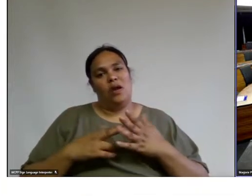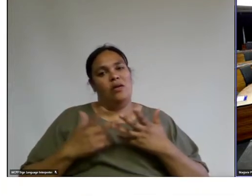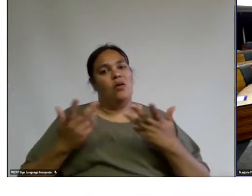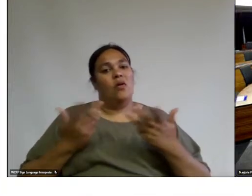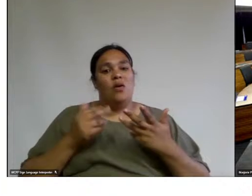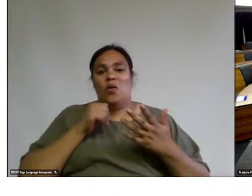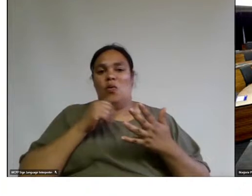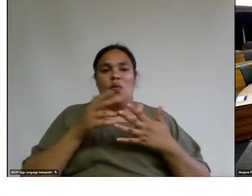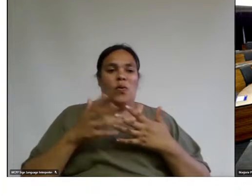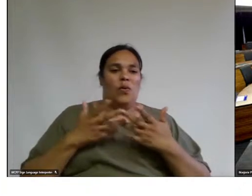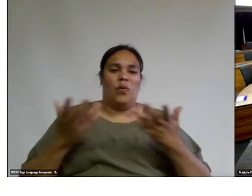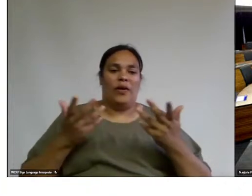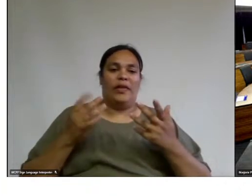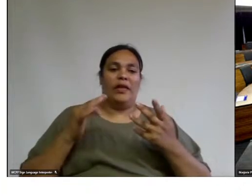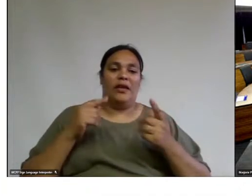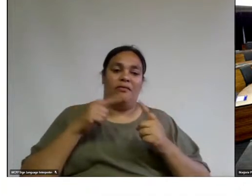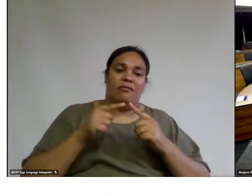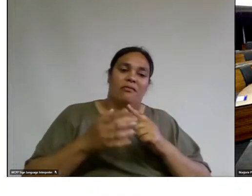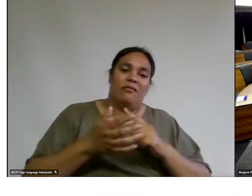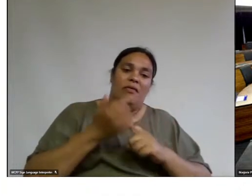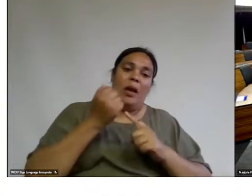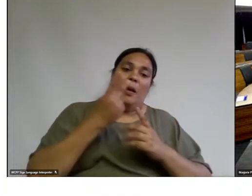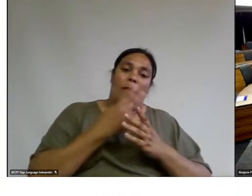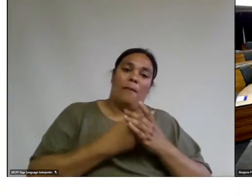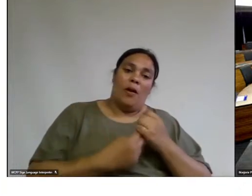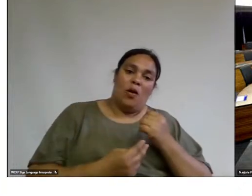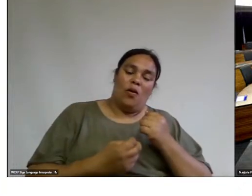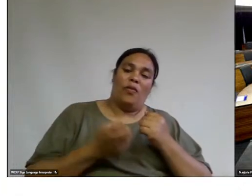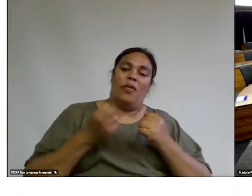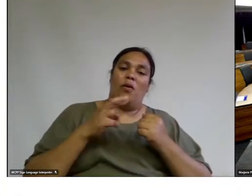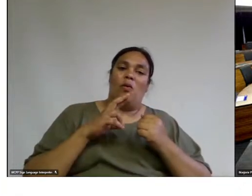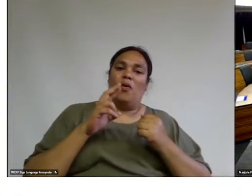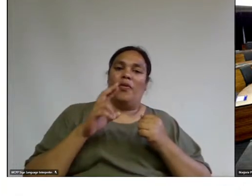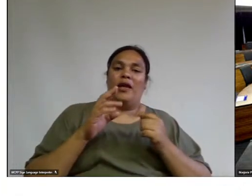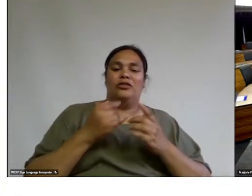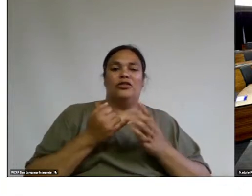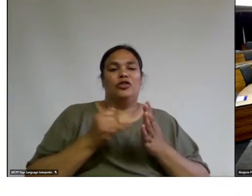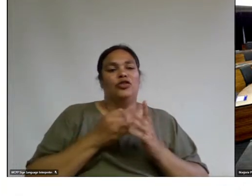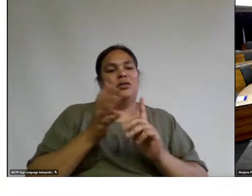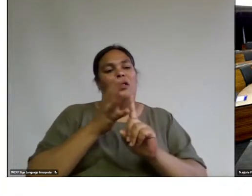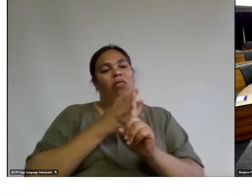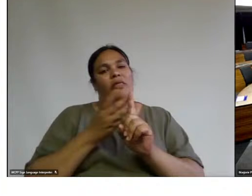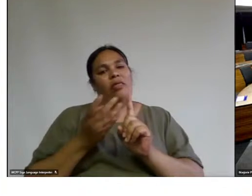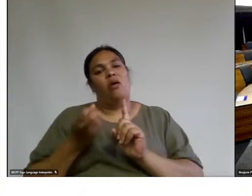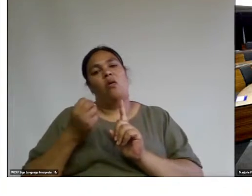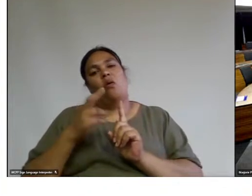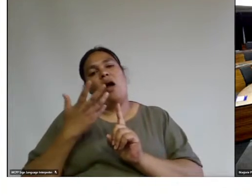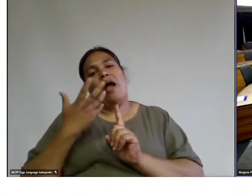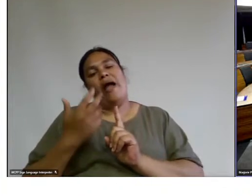whether reaching both is actually an illusion or there is